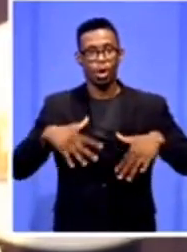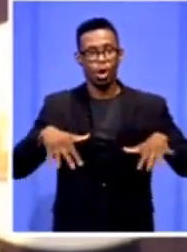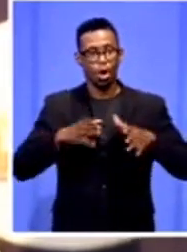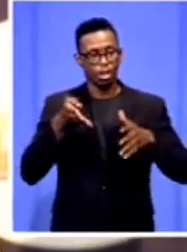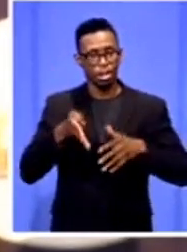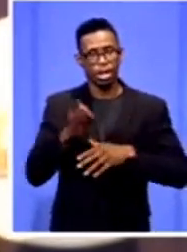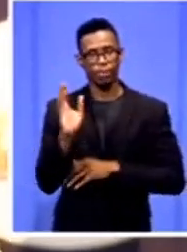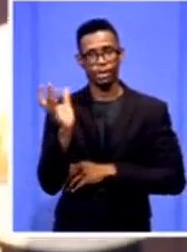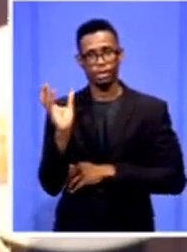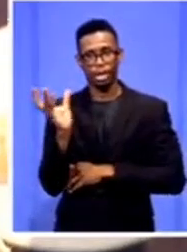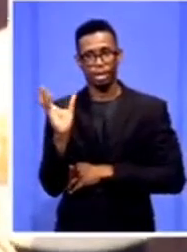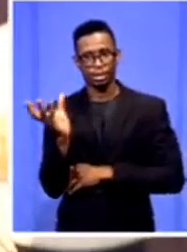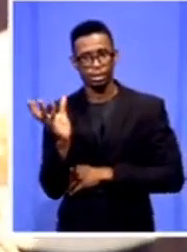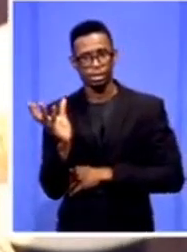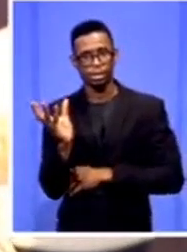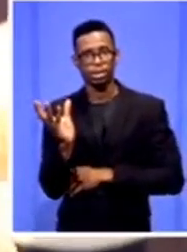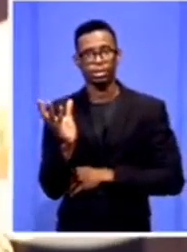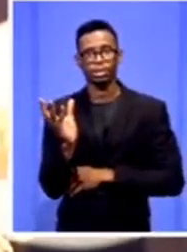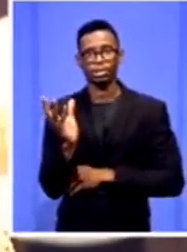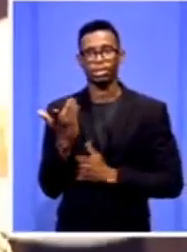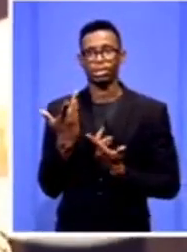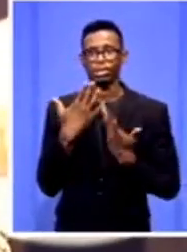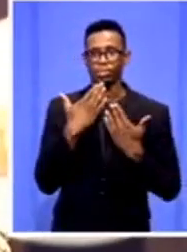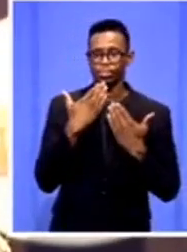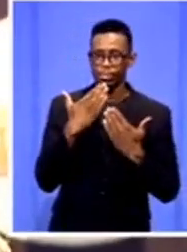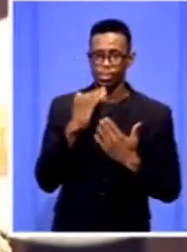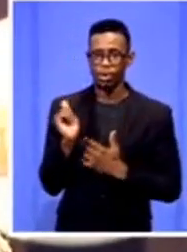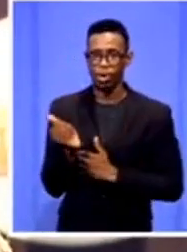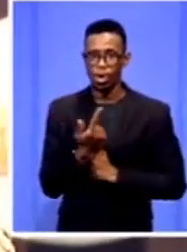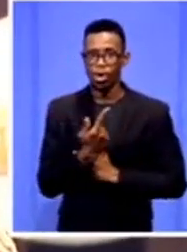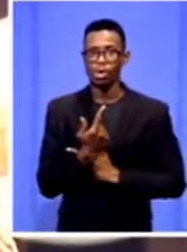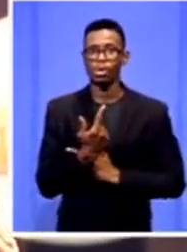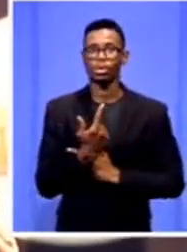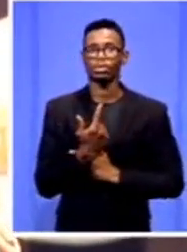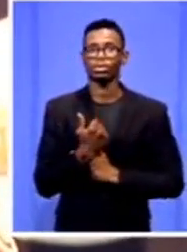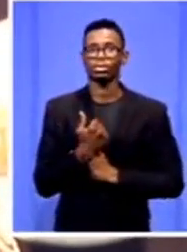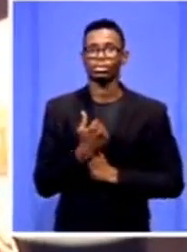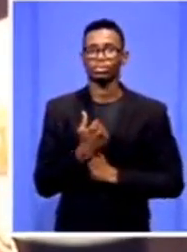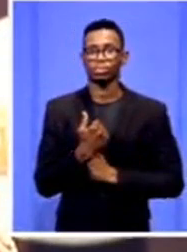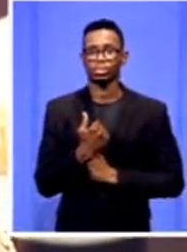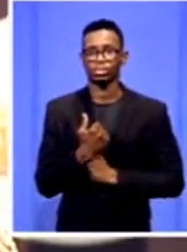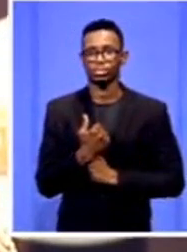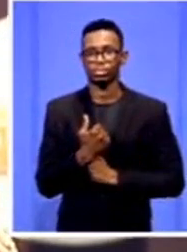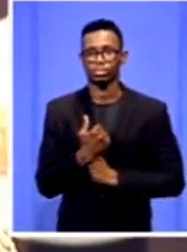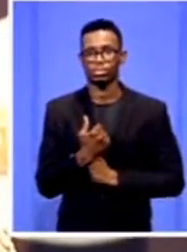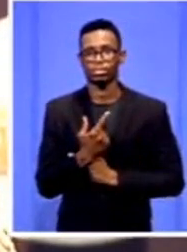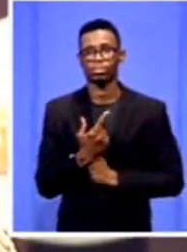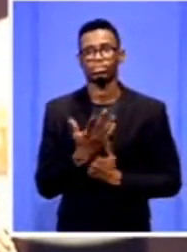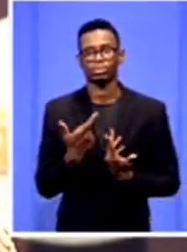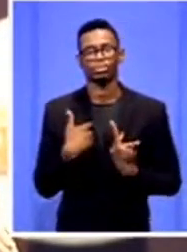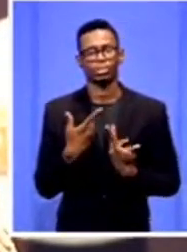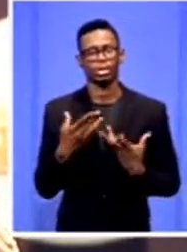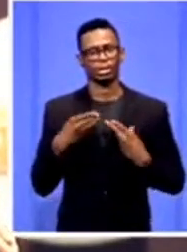ba faneng ka dipheiso puisanong ena ya kajeno. Batho ba bangata ba fane